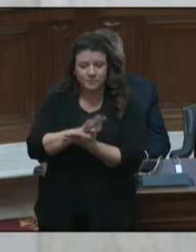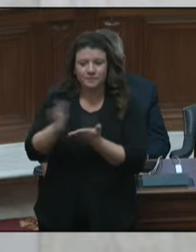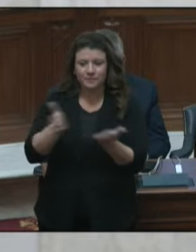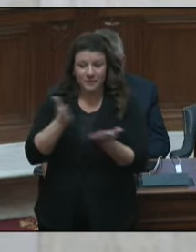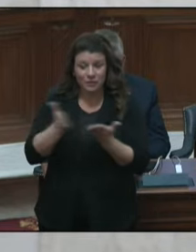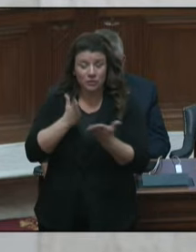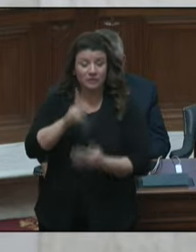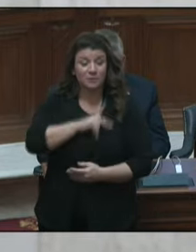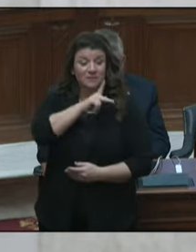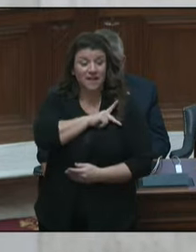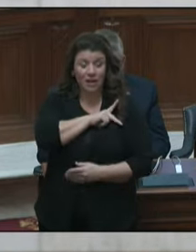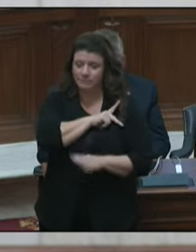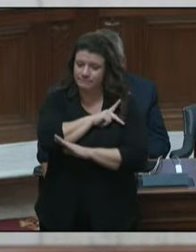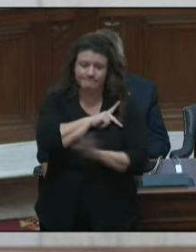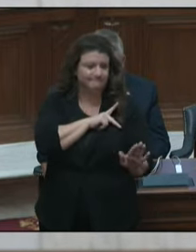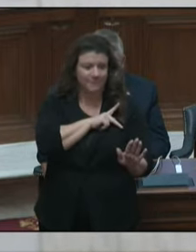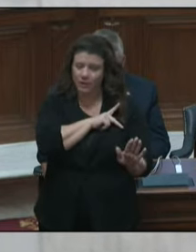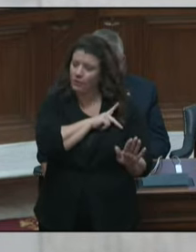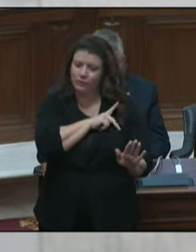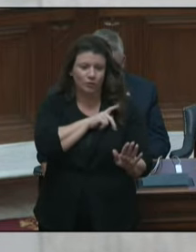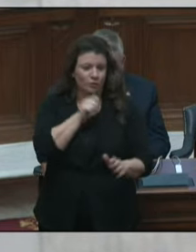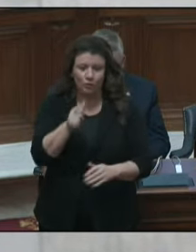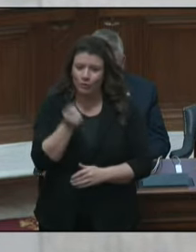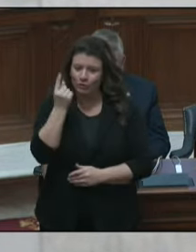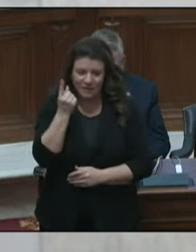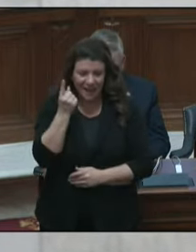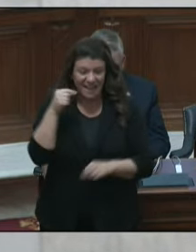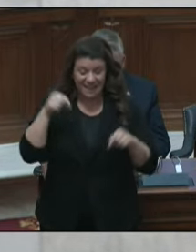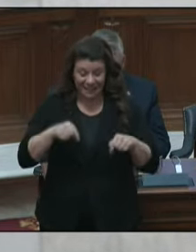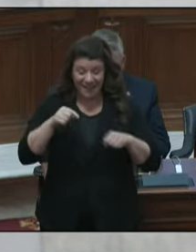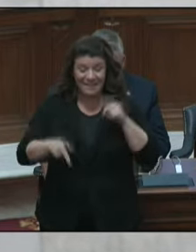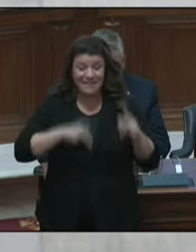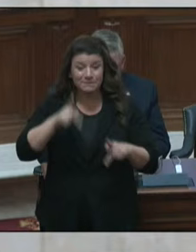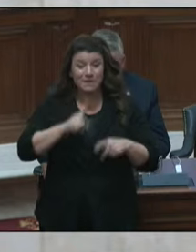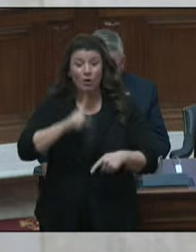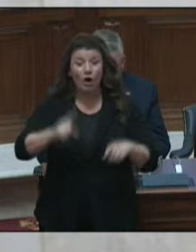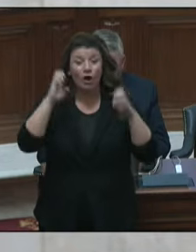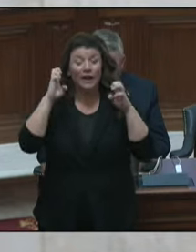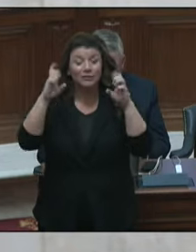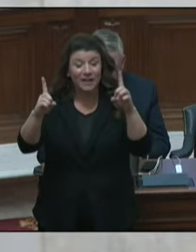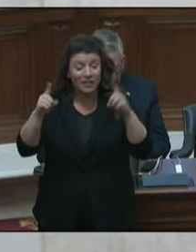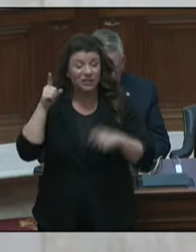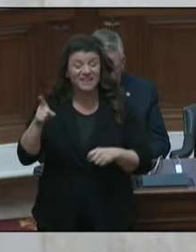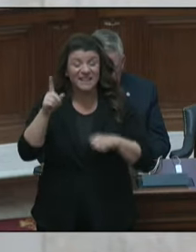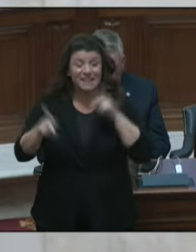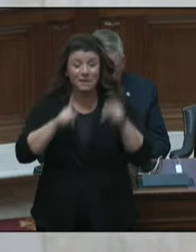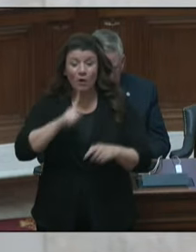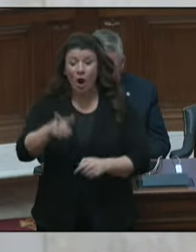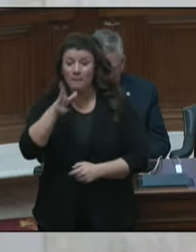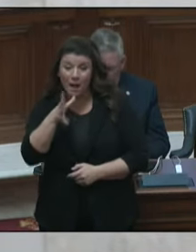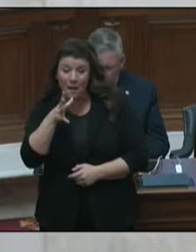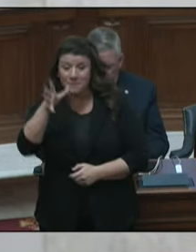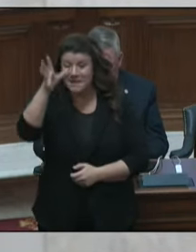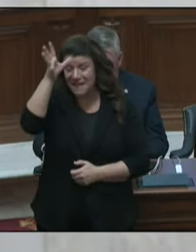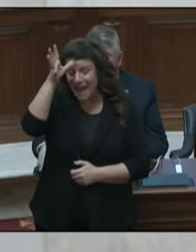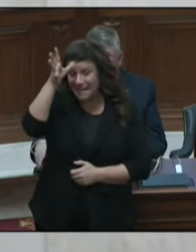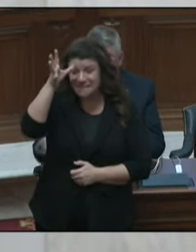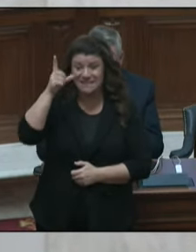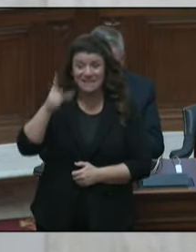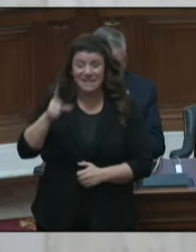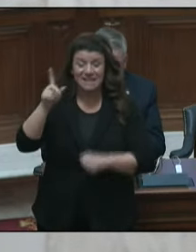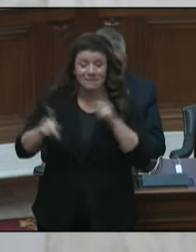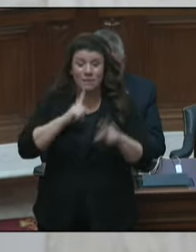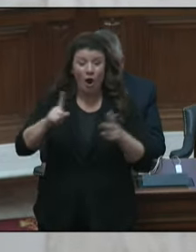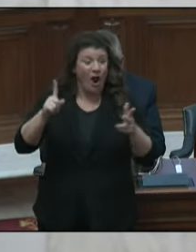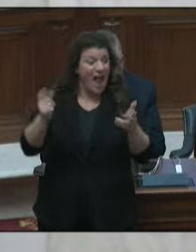service personnel, you're out in left field. These people are educators. These people are moms and dads. These people